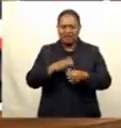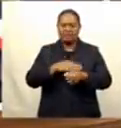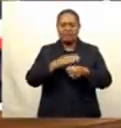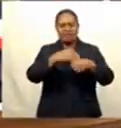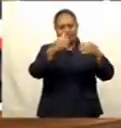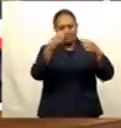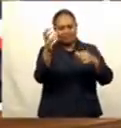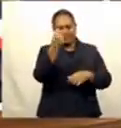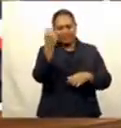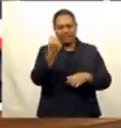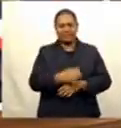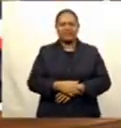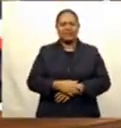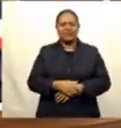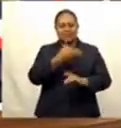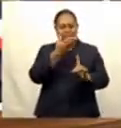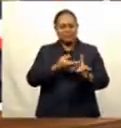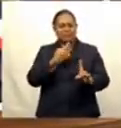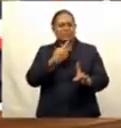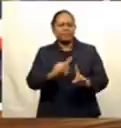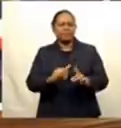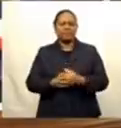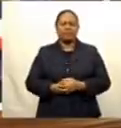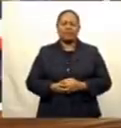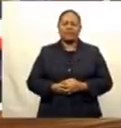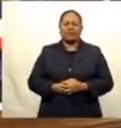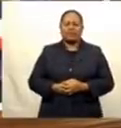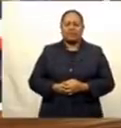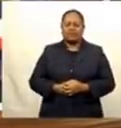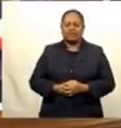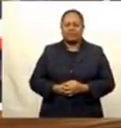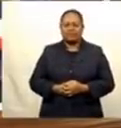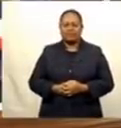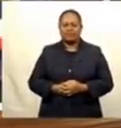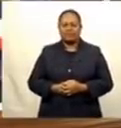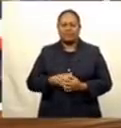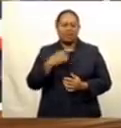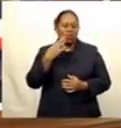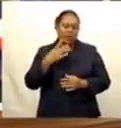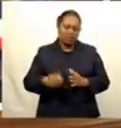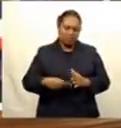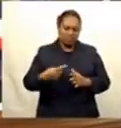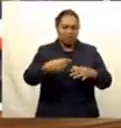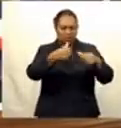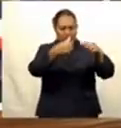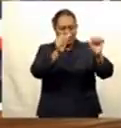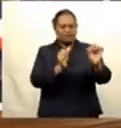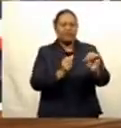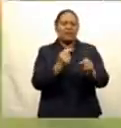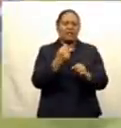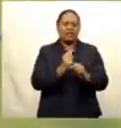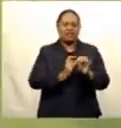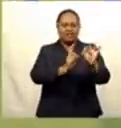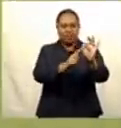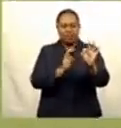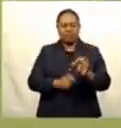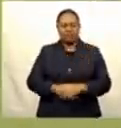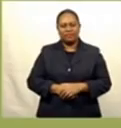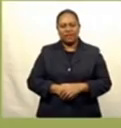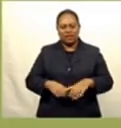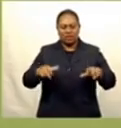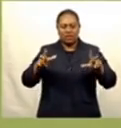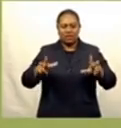This sentiment has kept Fijian flyer Tuinraki Samusamu Vonre on his toes and achieving his goals. After recently signing